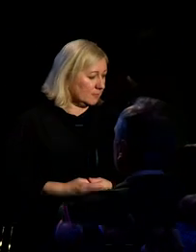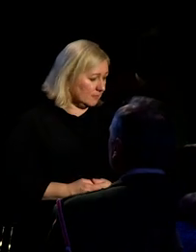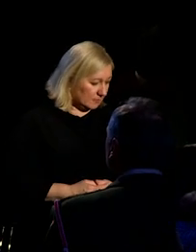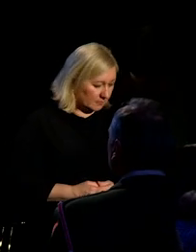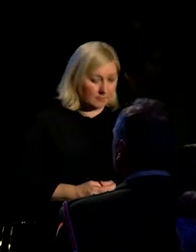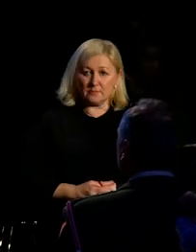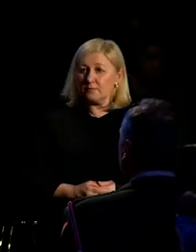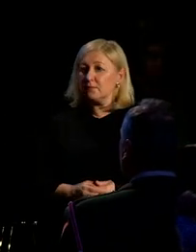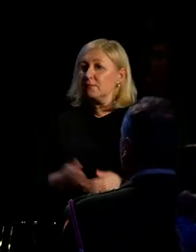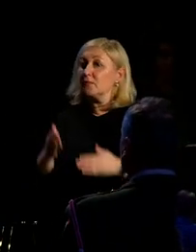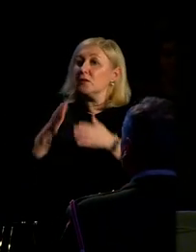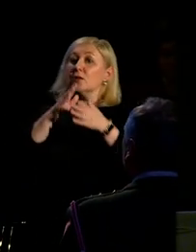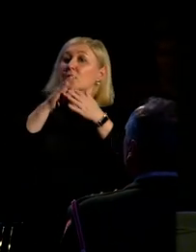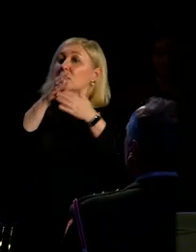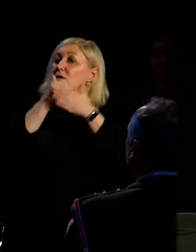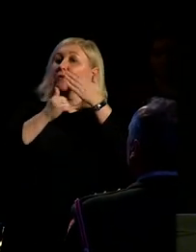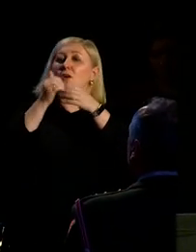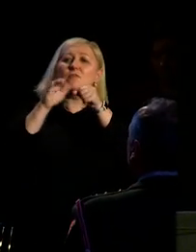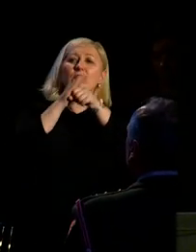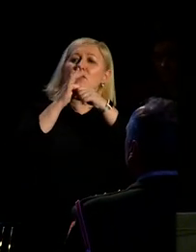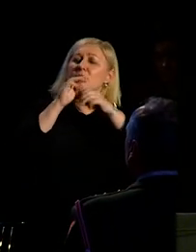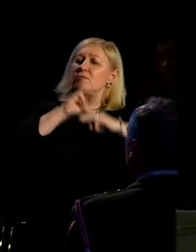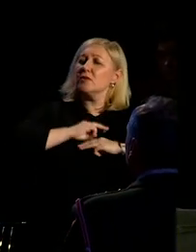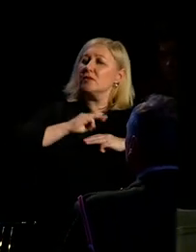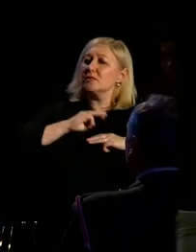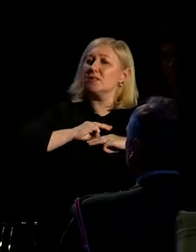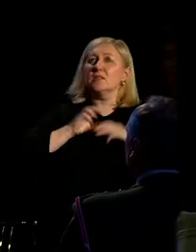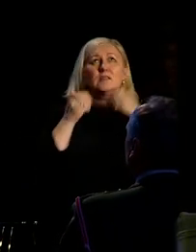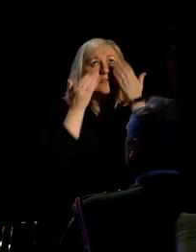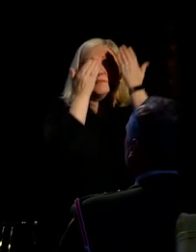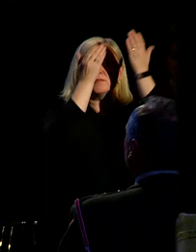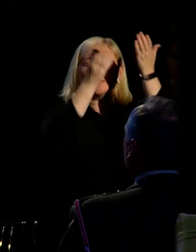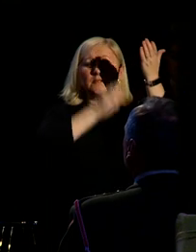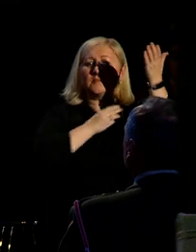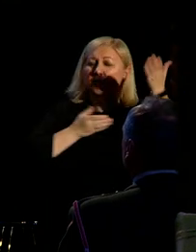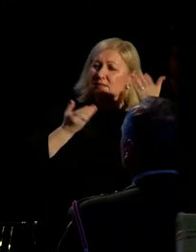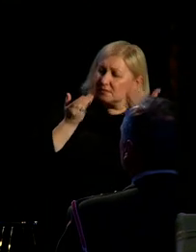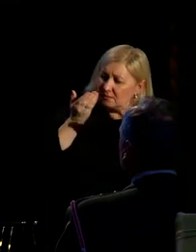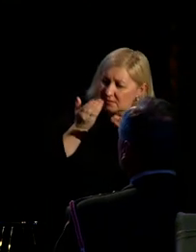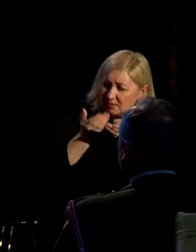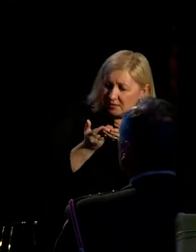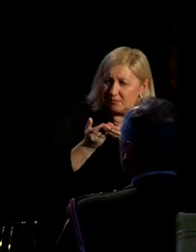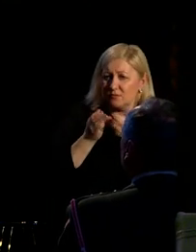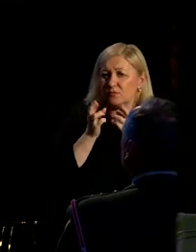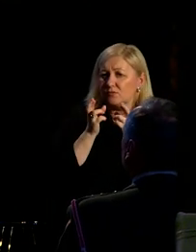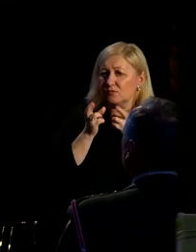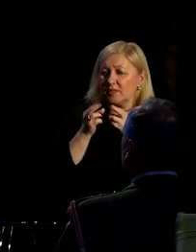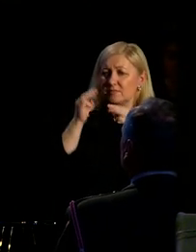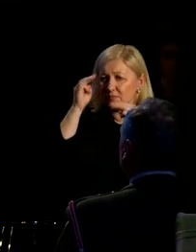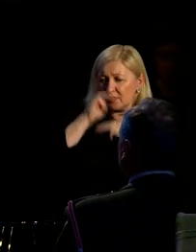O God, full of mercy, who dwells on high, grant proper rest on the sheltering wings of your divine